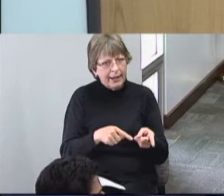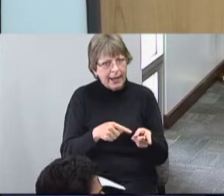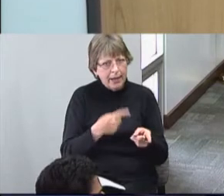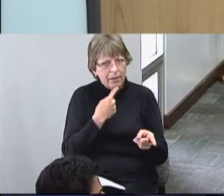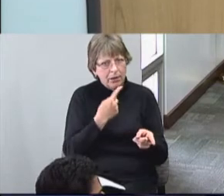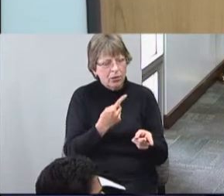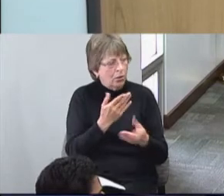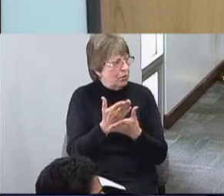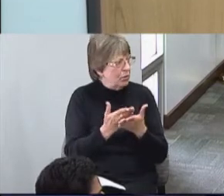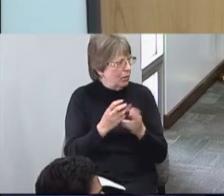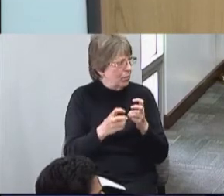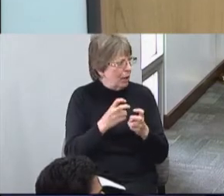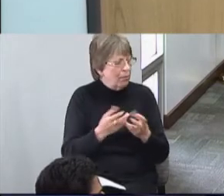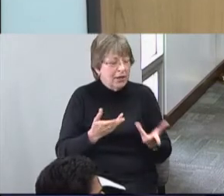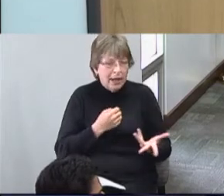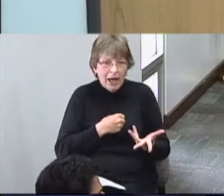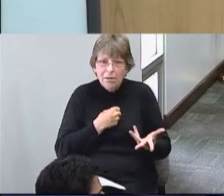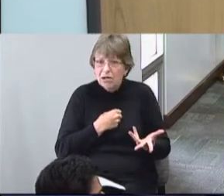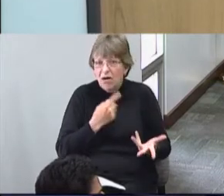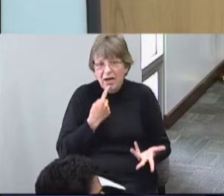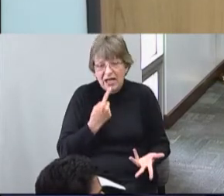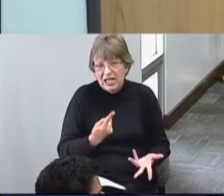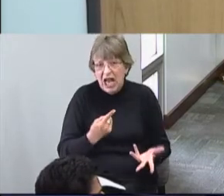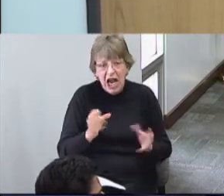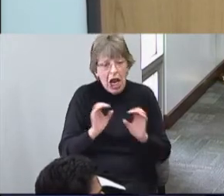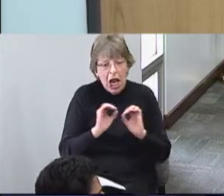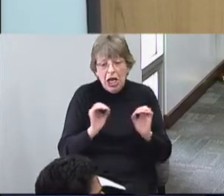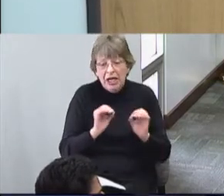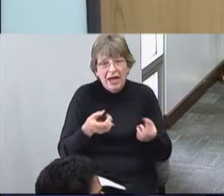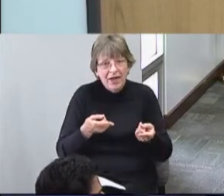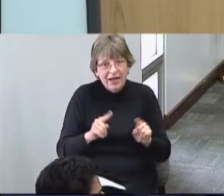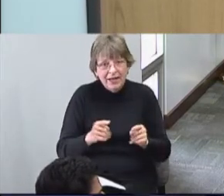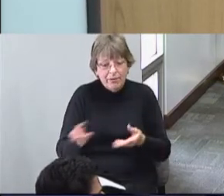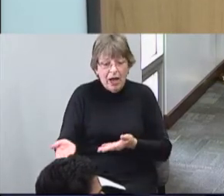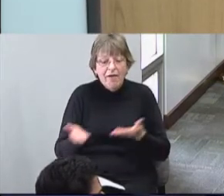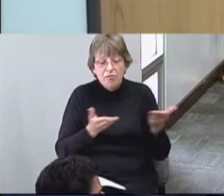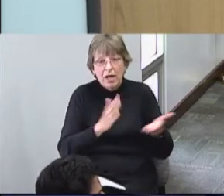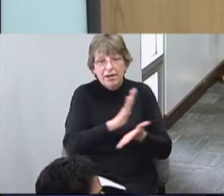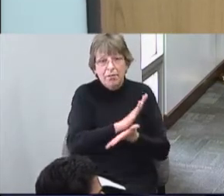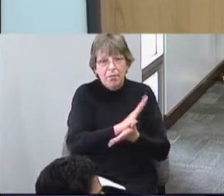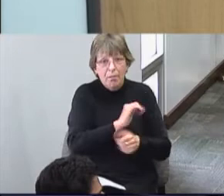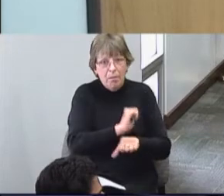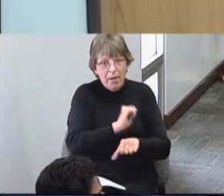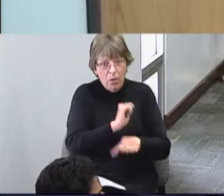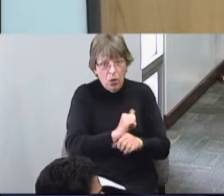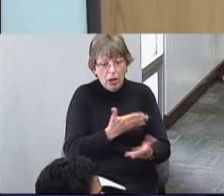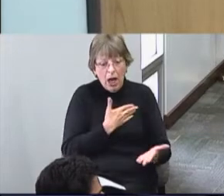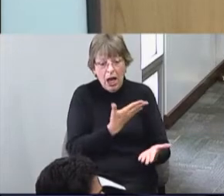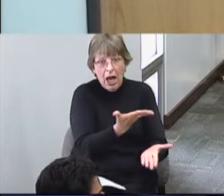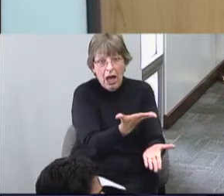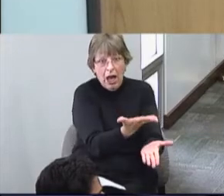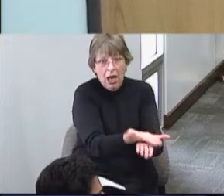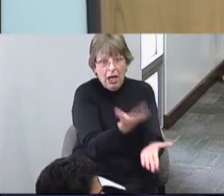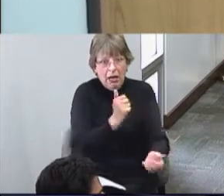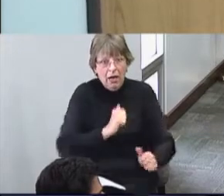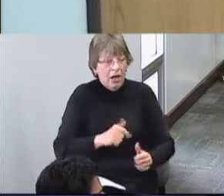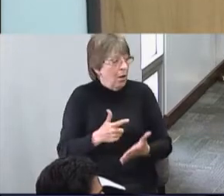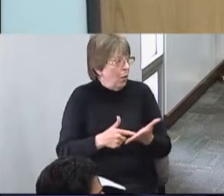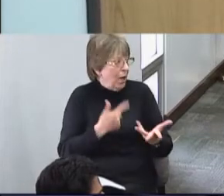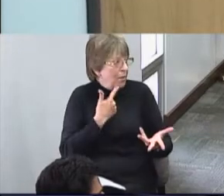I hate to say there's been nothing done, and I've brought some paperwork to back up what I'm telling you if I